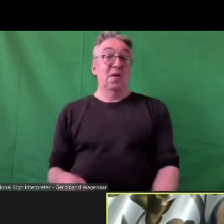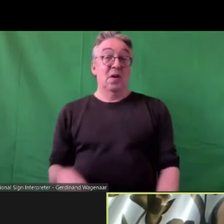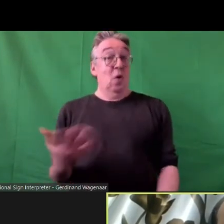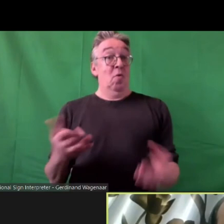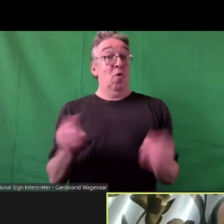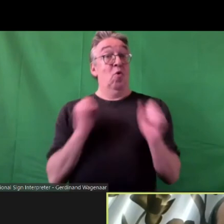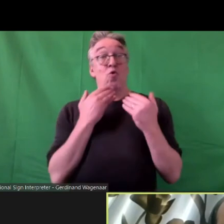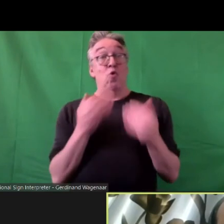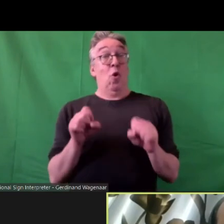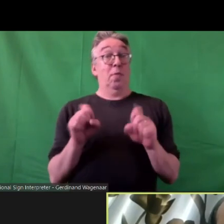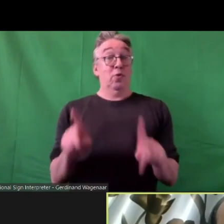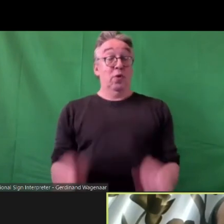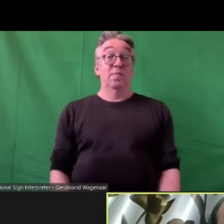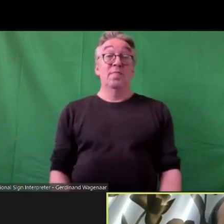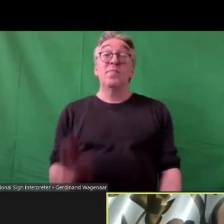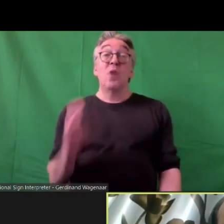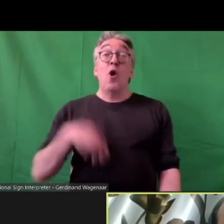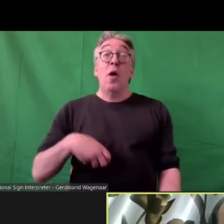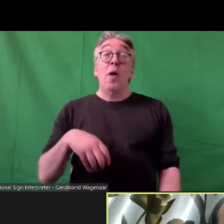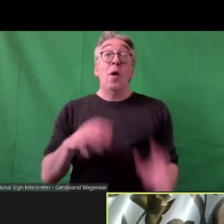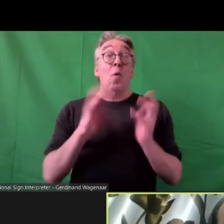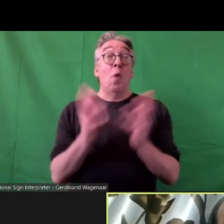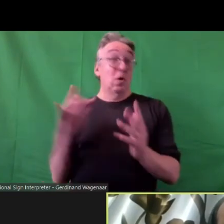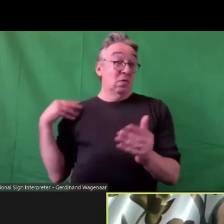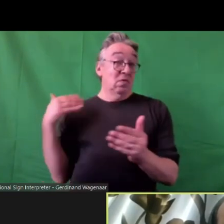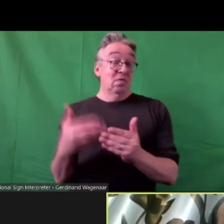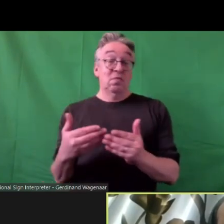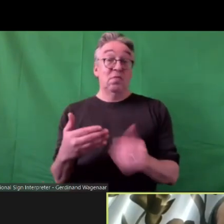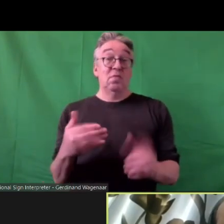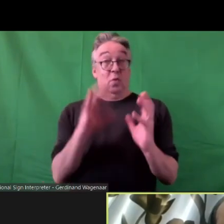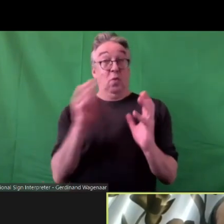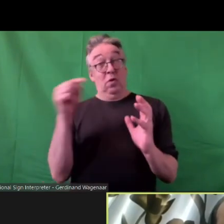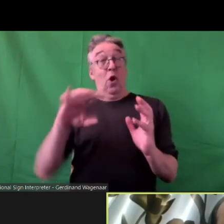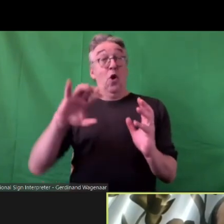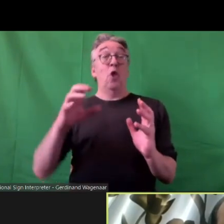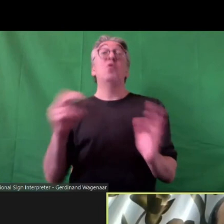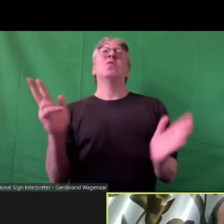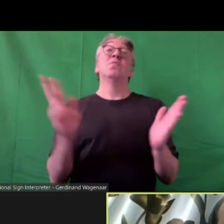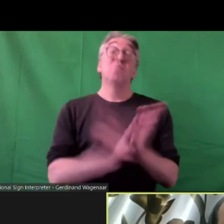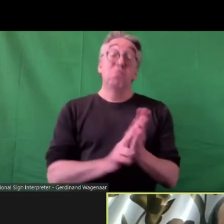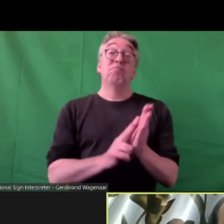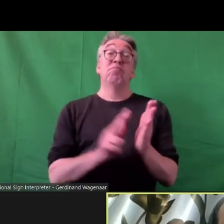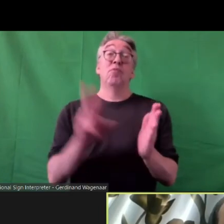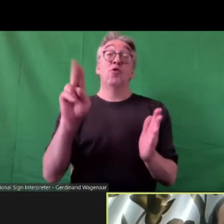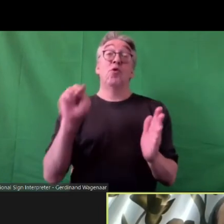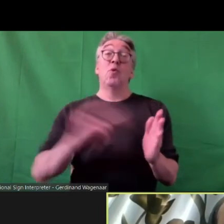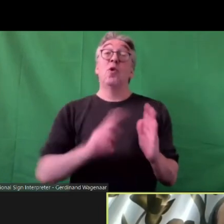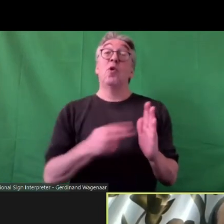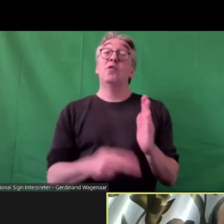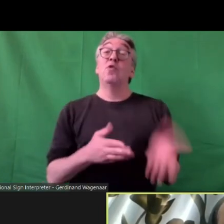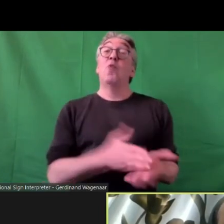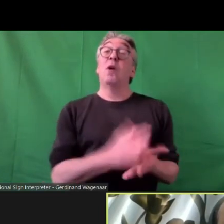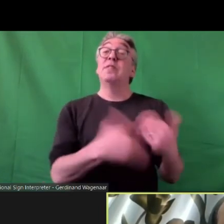have ratified the UN Convention of Rights of Persons with Disability. followed by